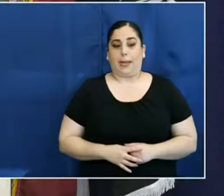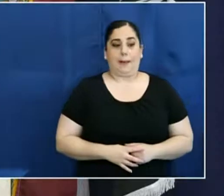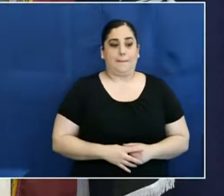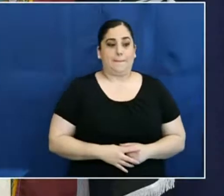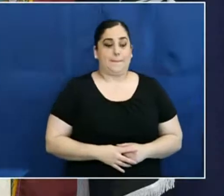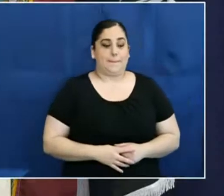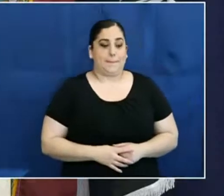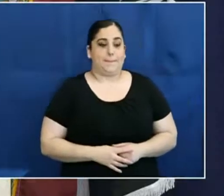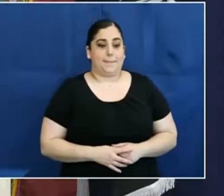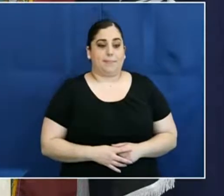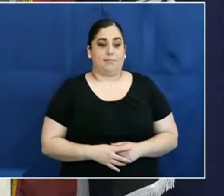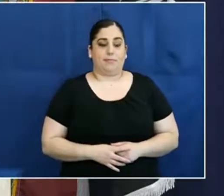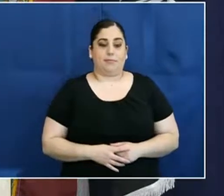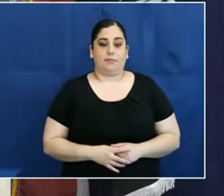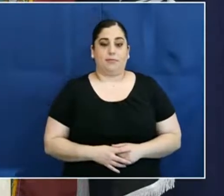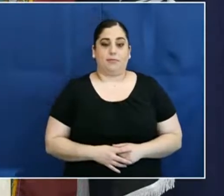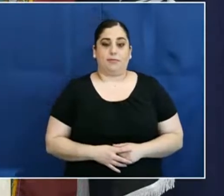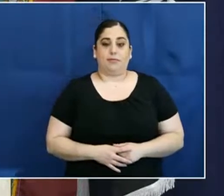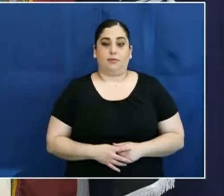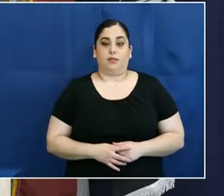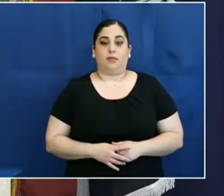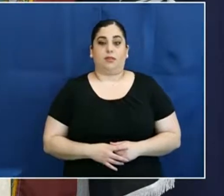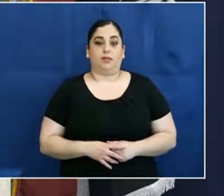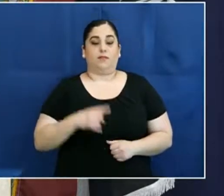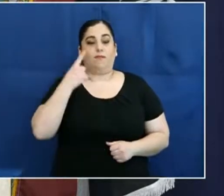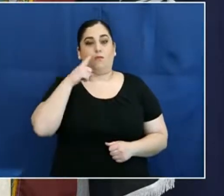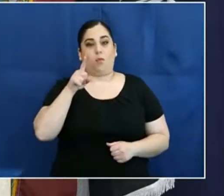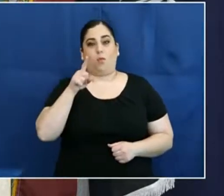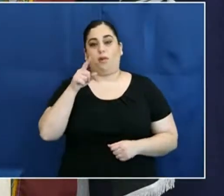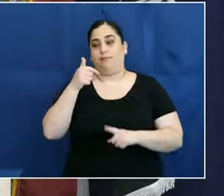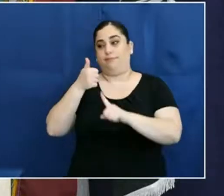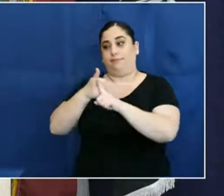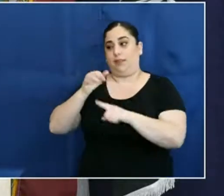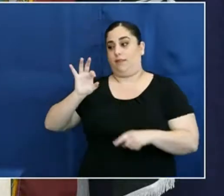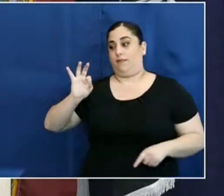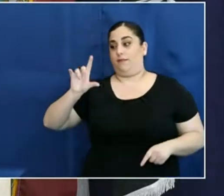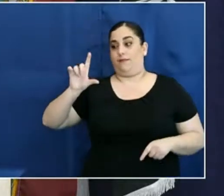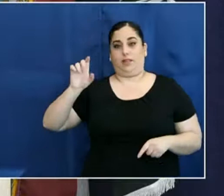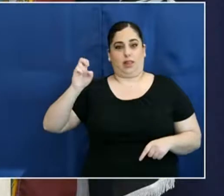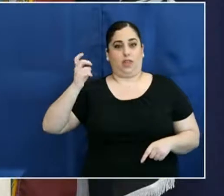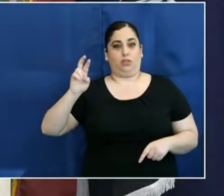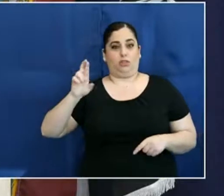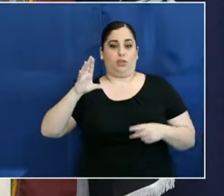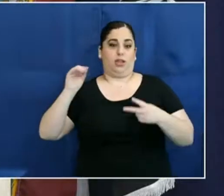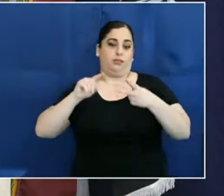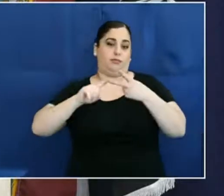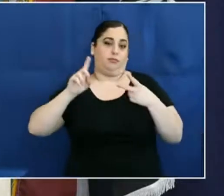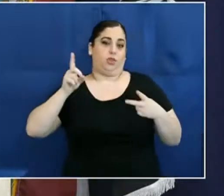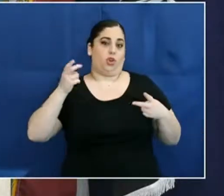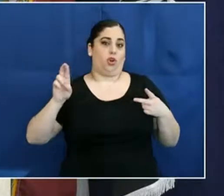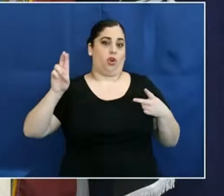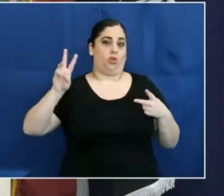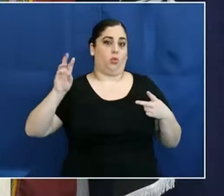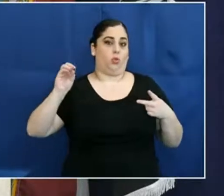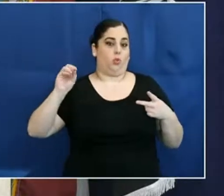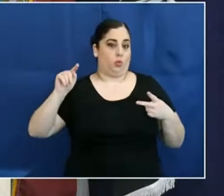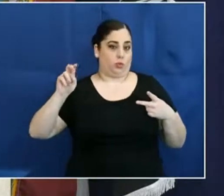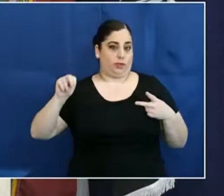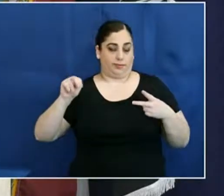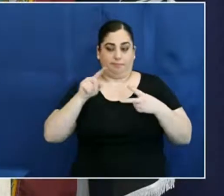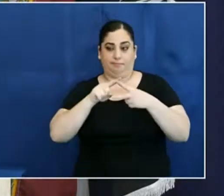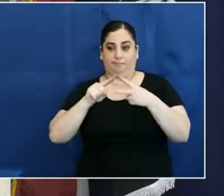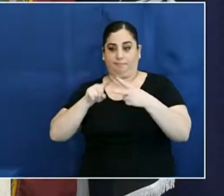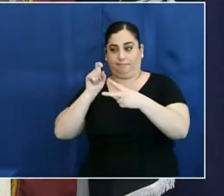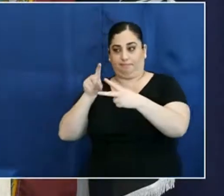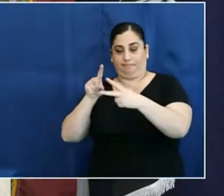Chairman Fletcher to answer. Israel recently instituted a green passport program where proof of vaccination